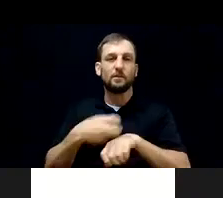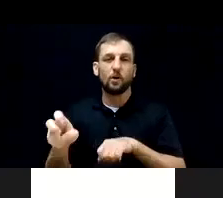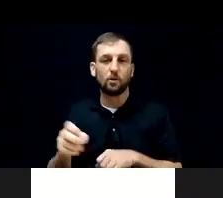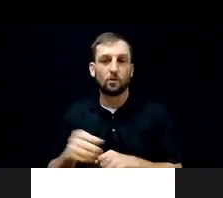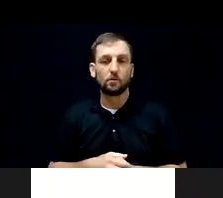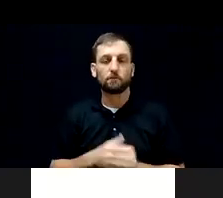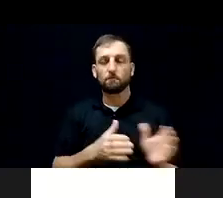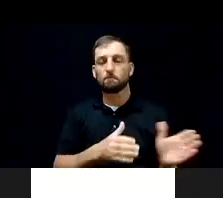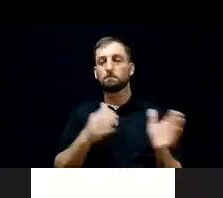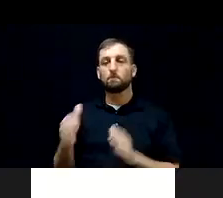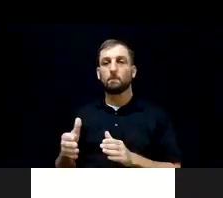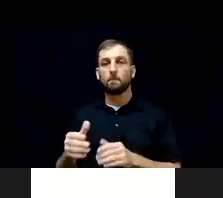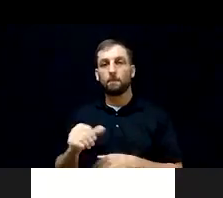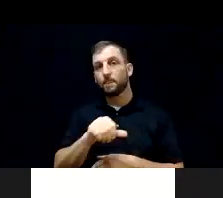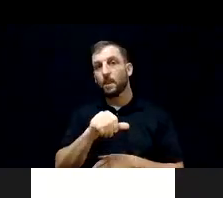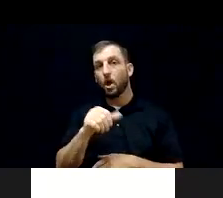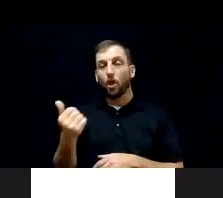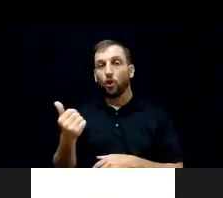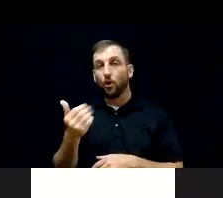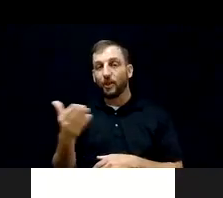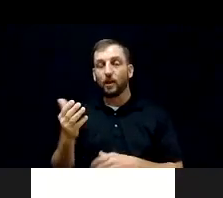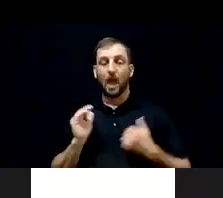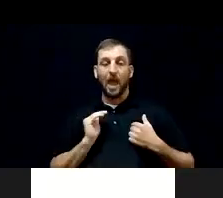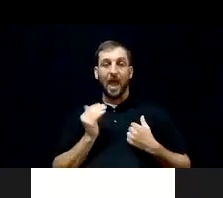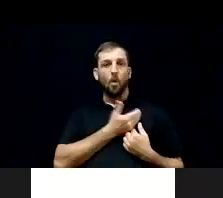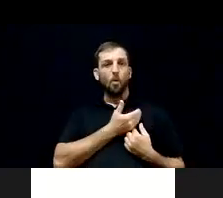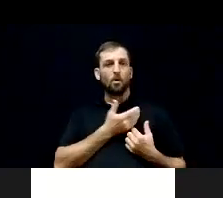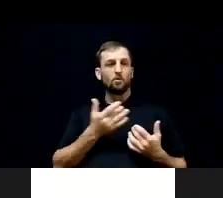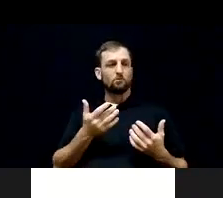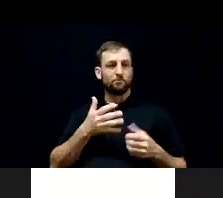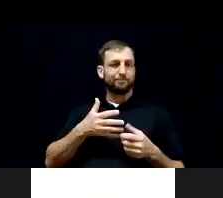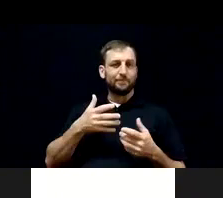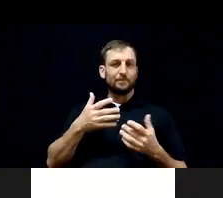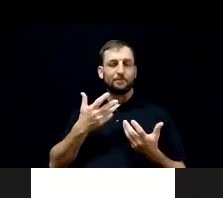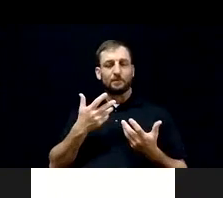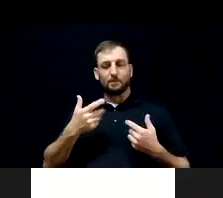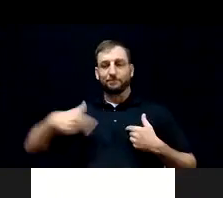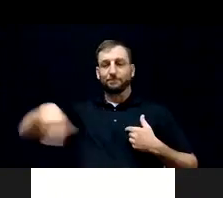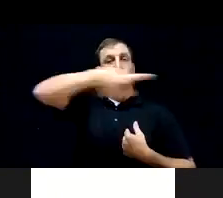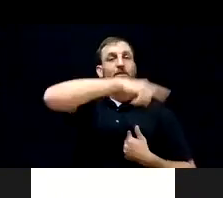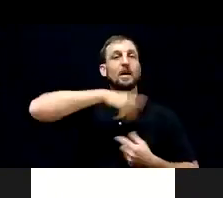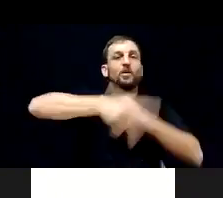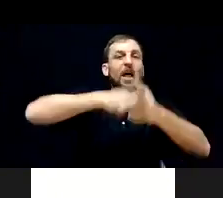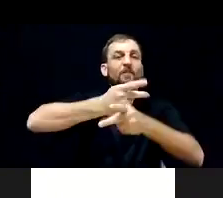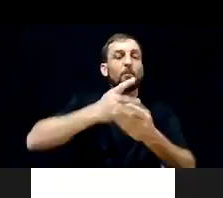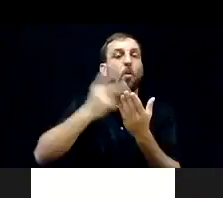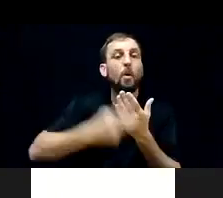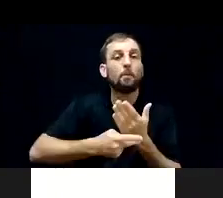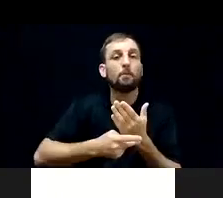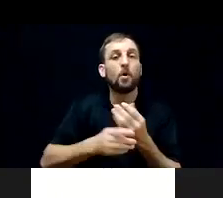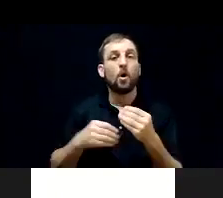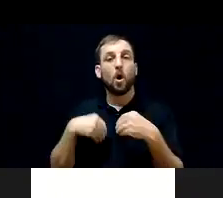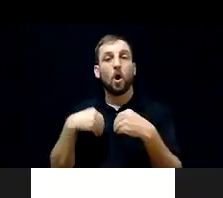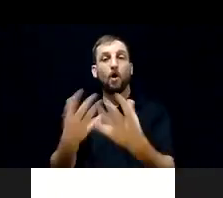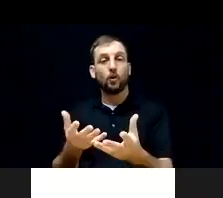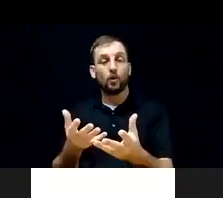thing that our types of programs offer are some accommodations that typical ADA requirements